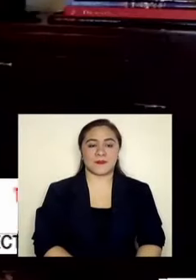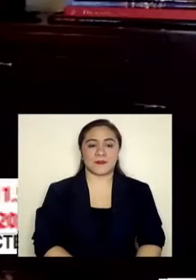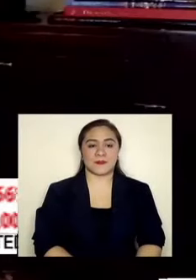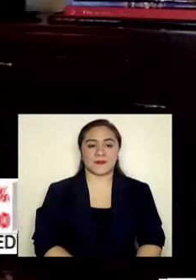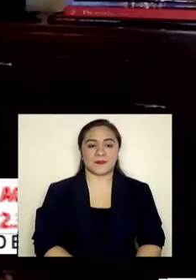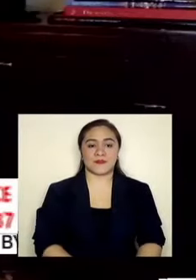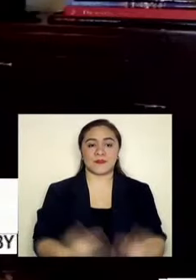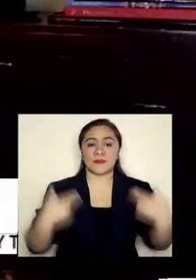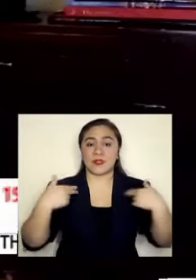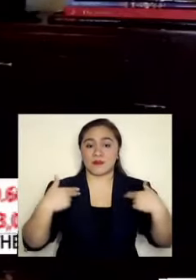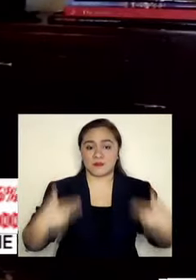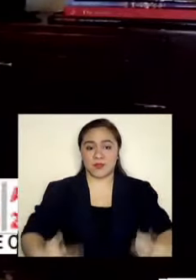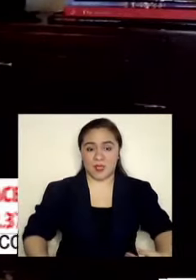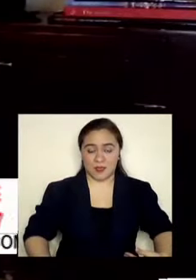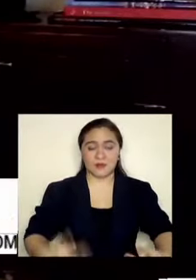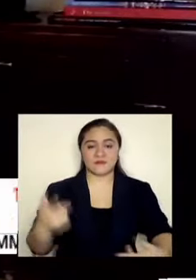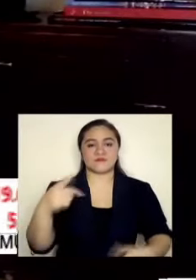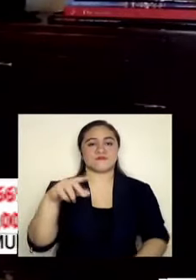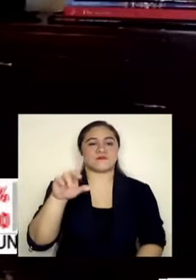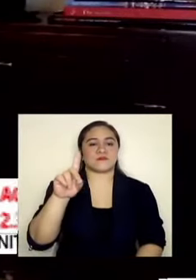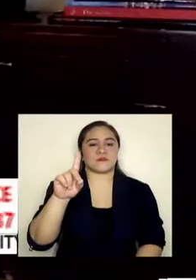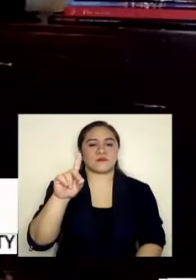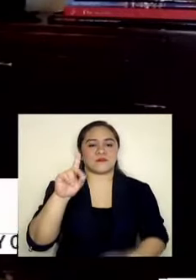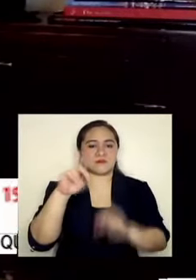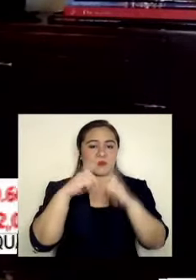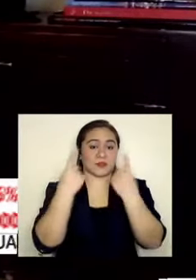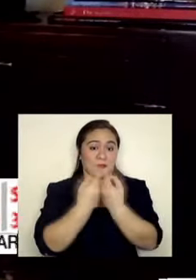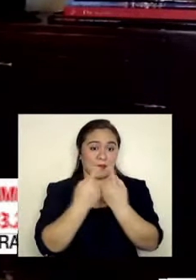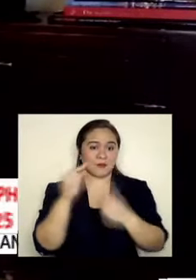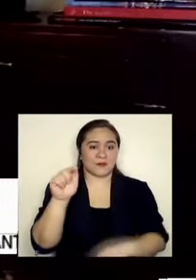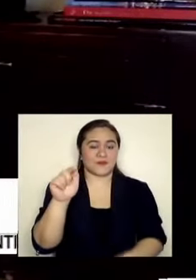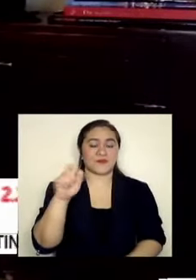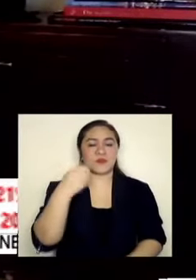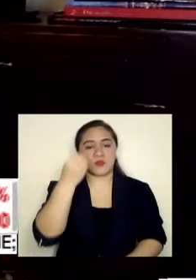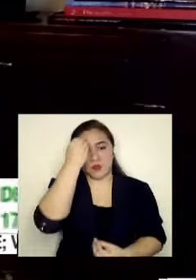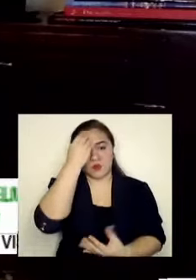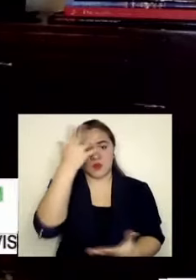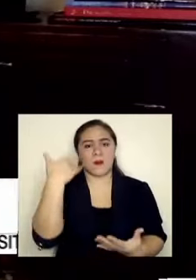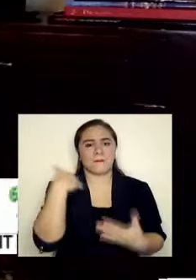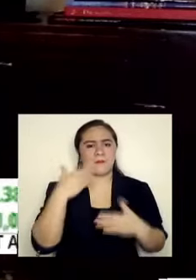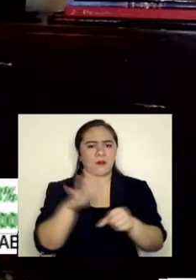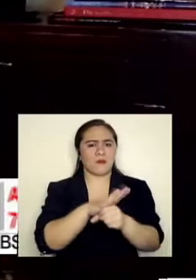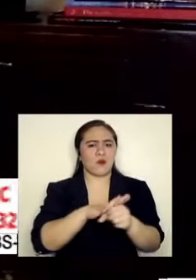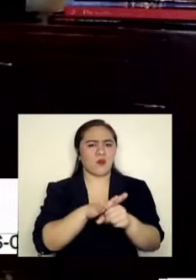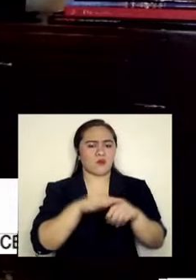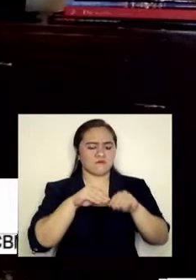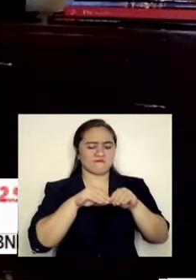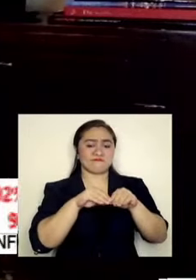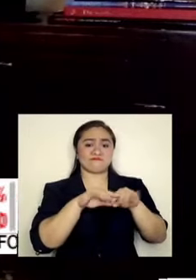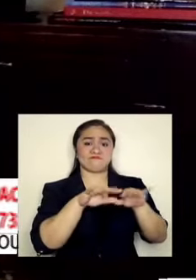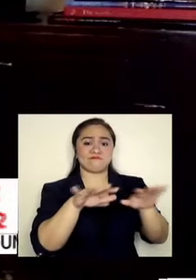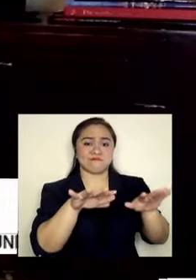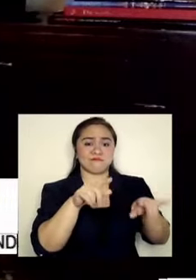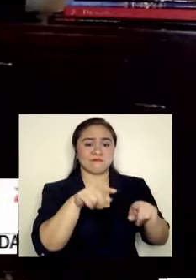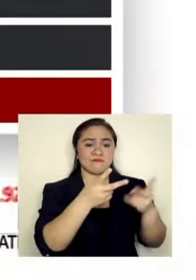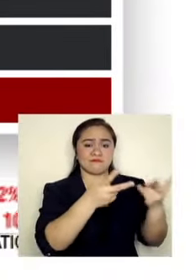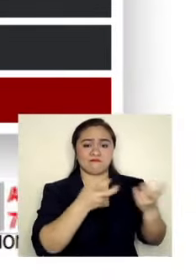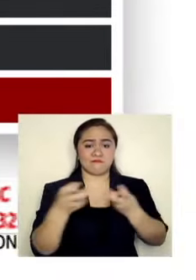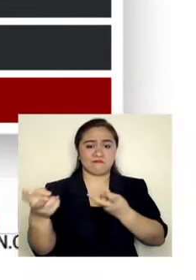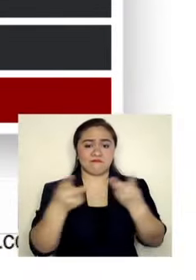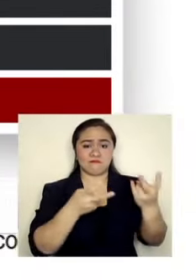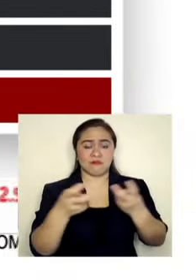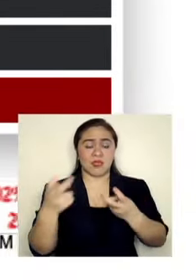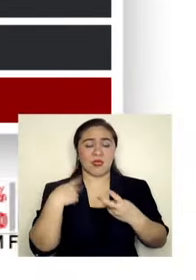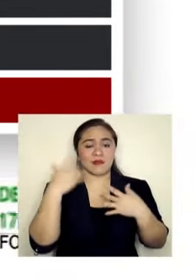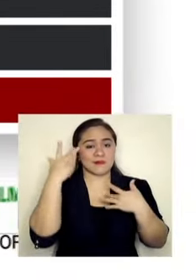The health department on Thursday confirmed there is already local transmission of the Delta variant in the Philippines. The